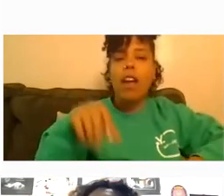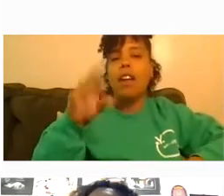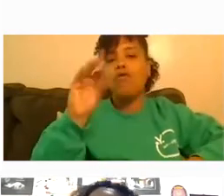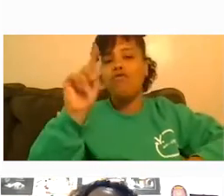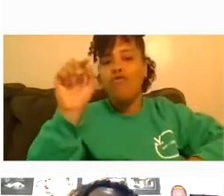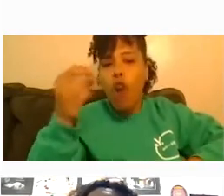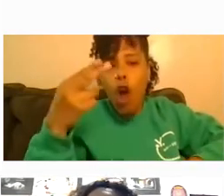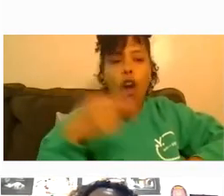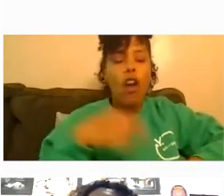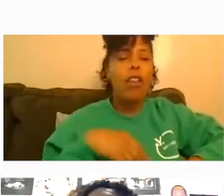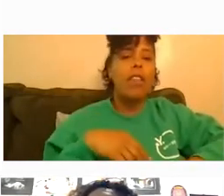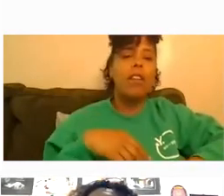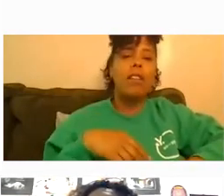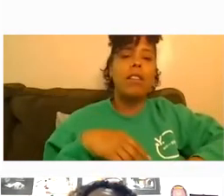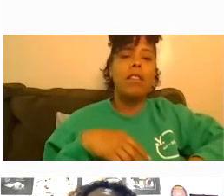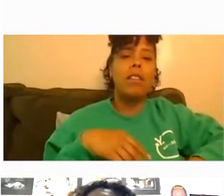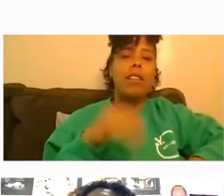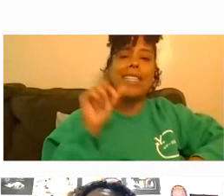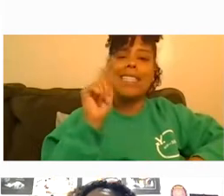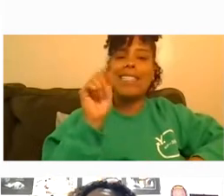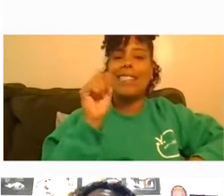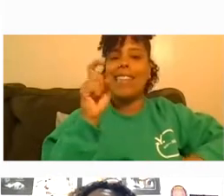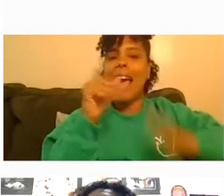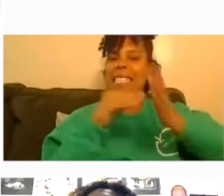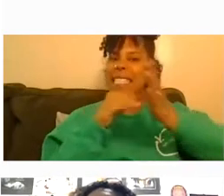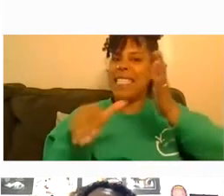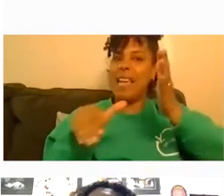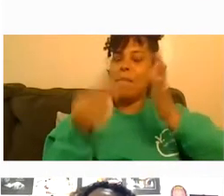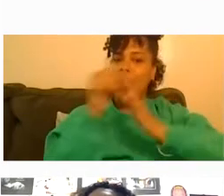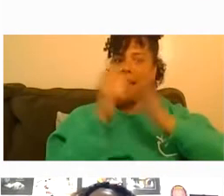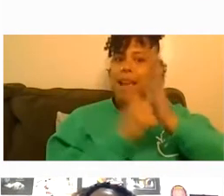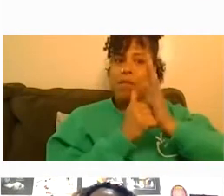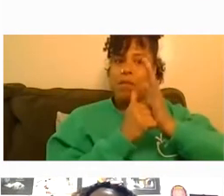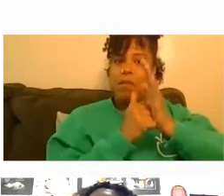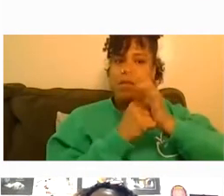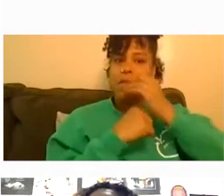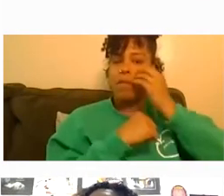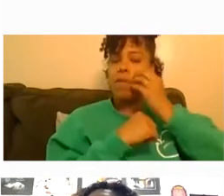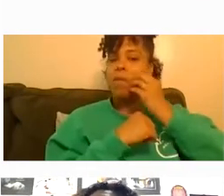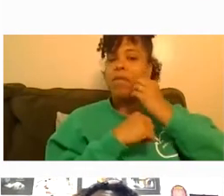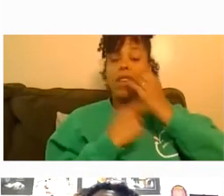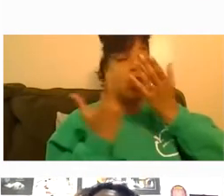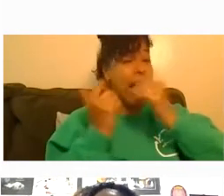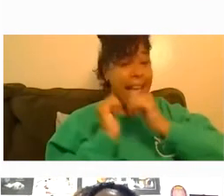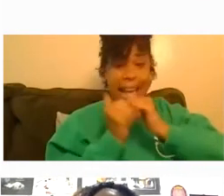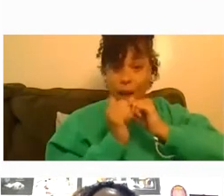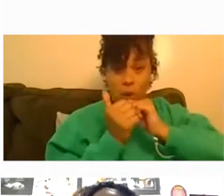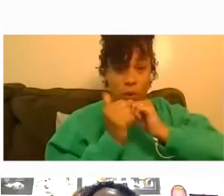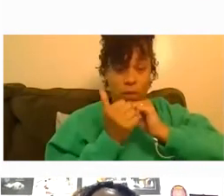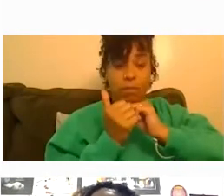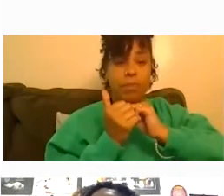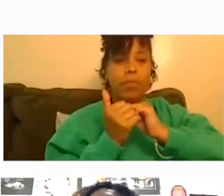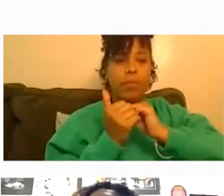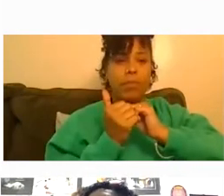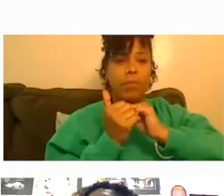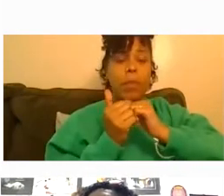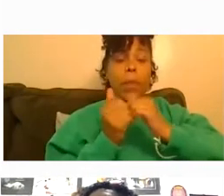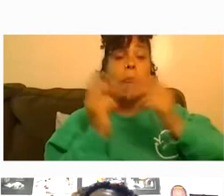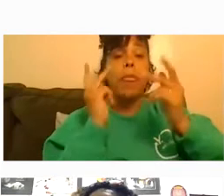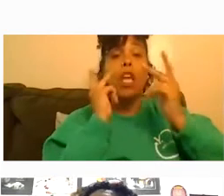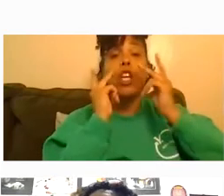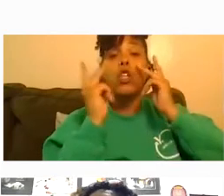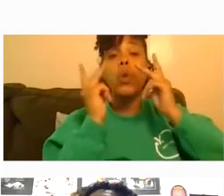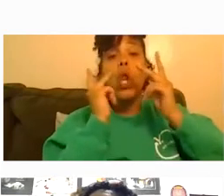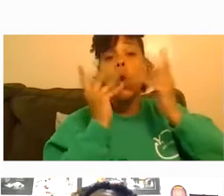accounts. That is part of these 3 basic accounts. So how do you do that? You look at what you